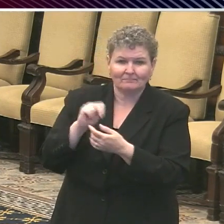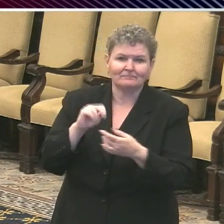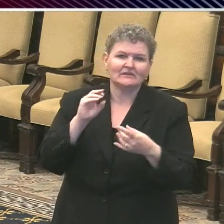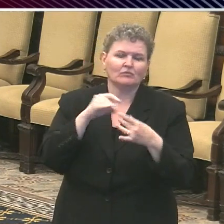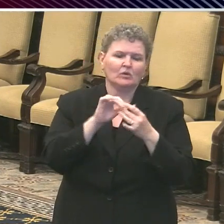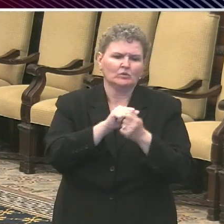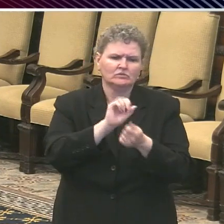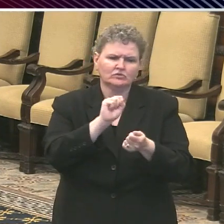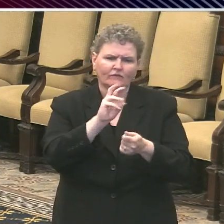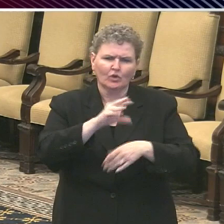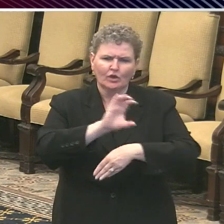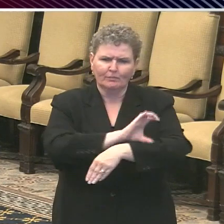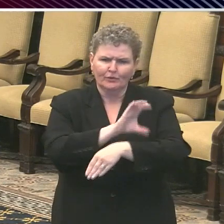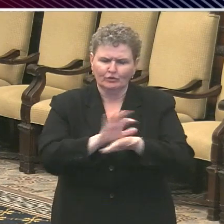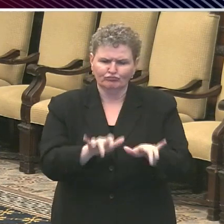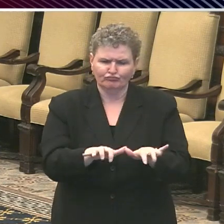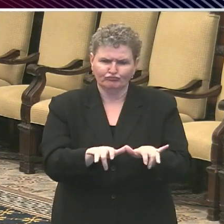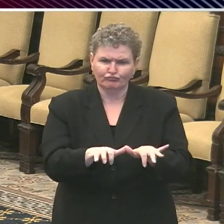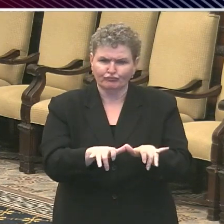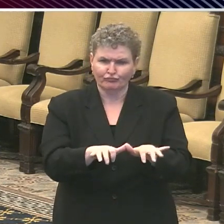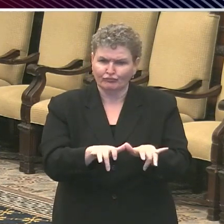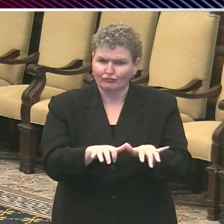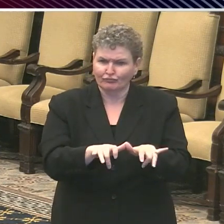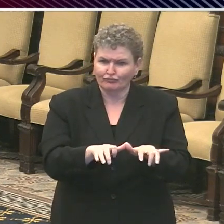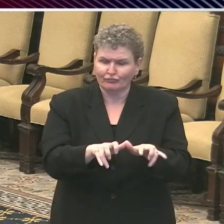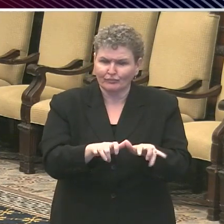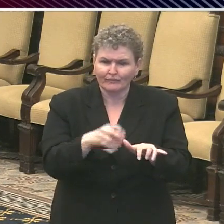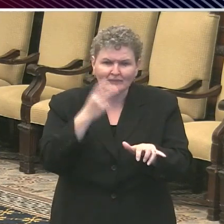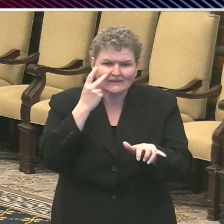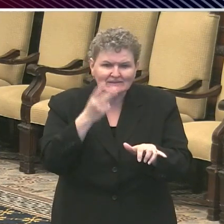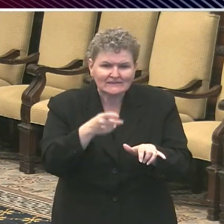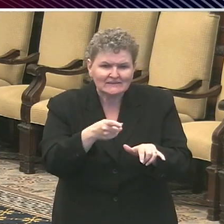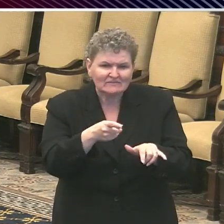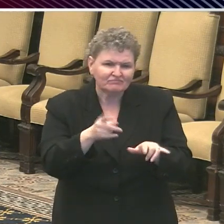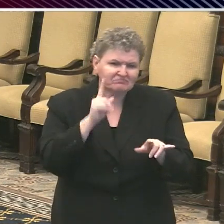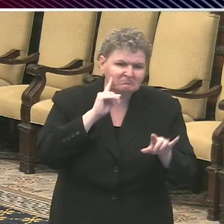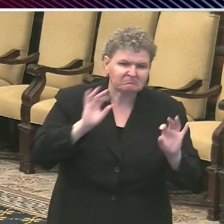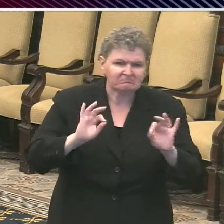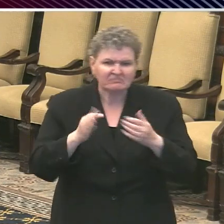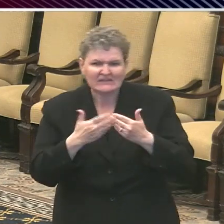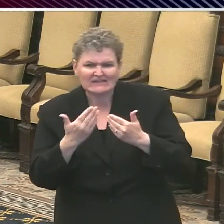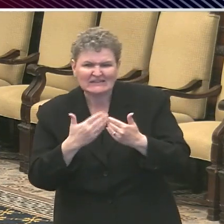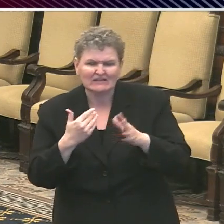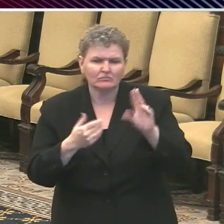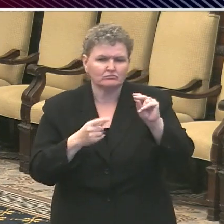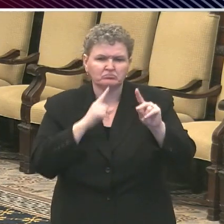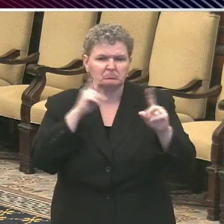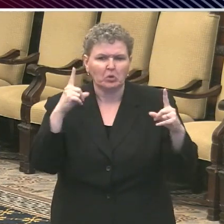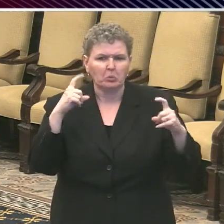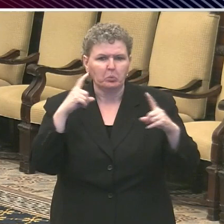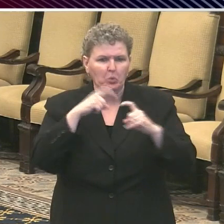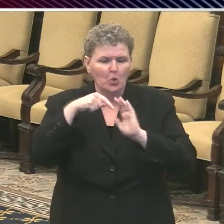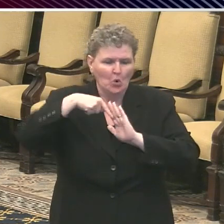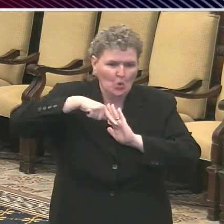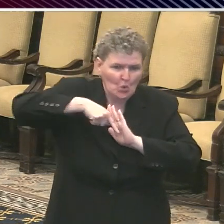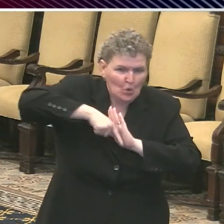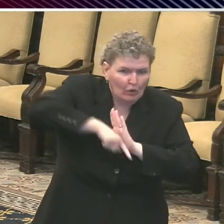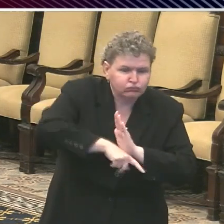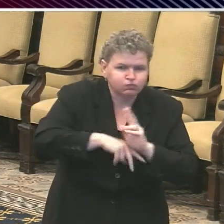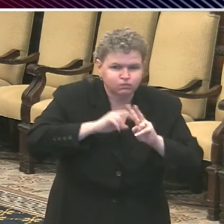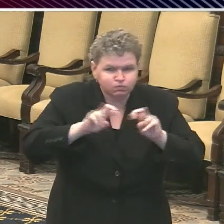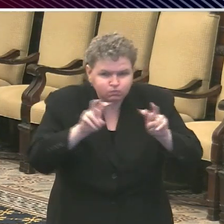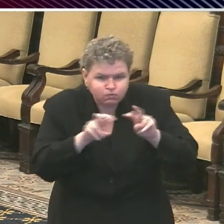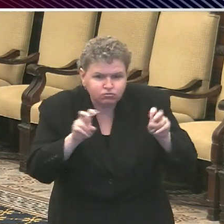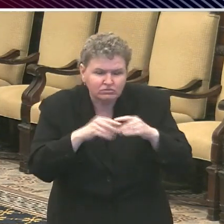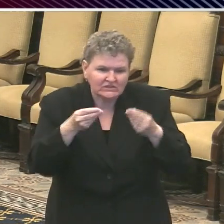this. Software is something which seems kind of mundane, but this process involves a lot of information flowing in many different entities. So you need to have good